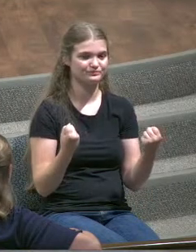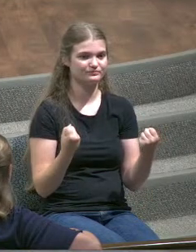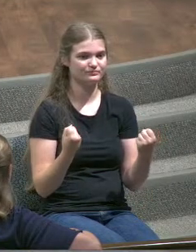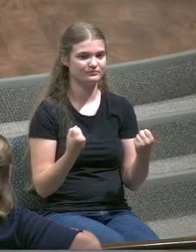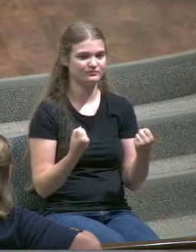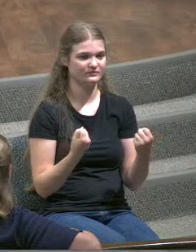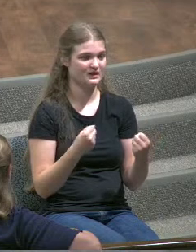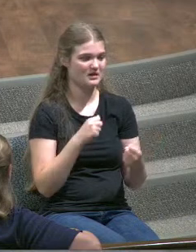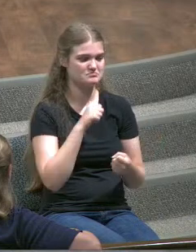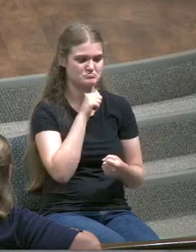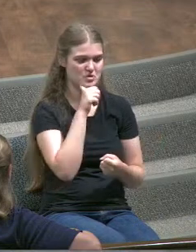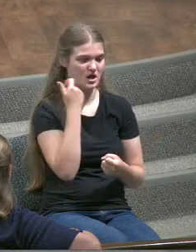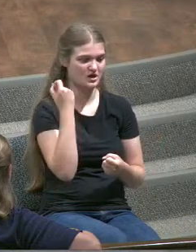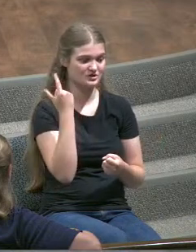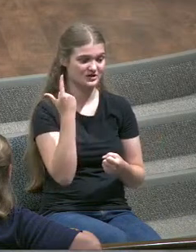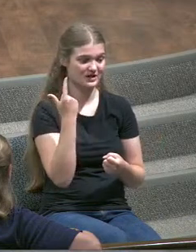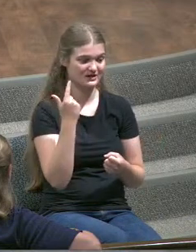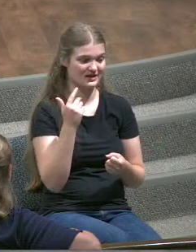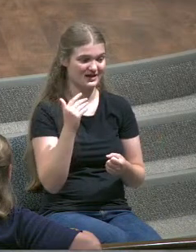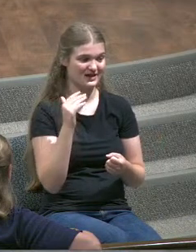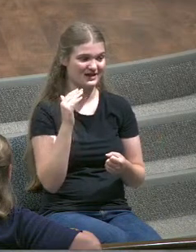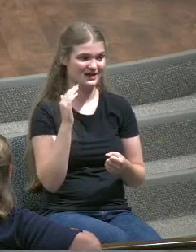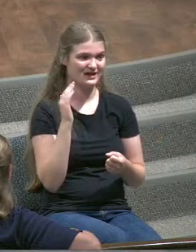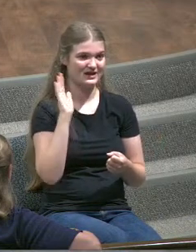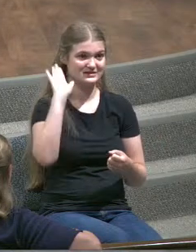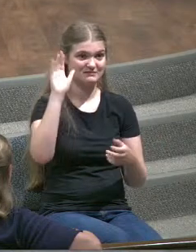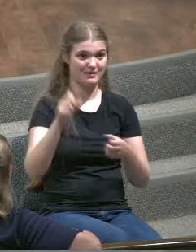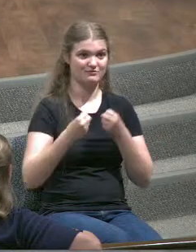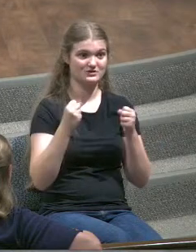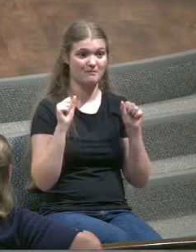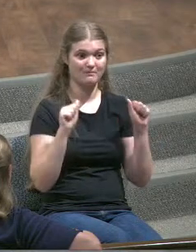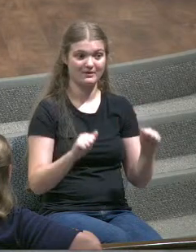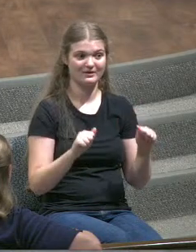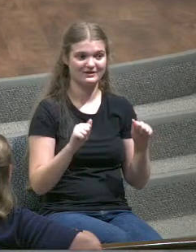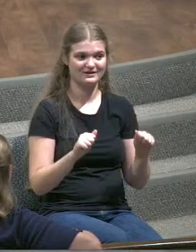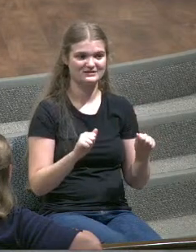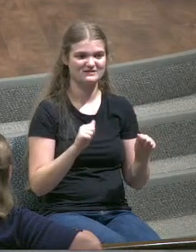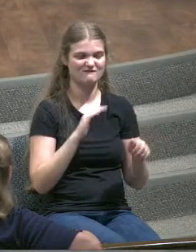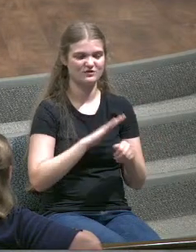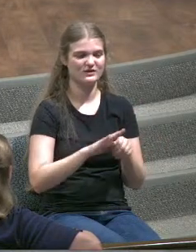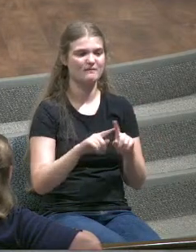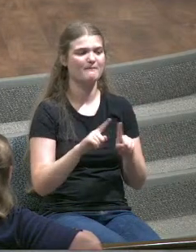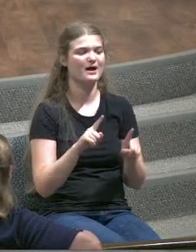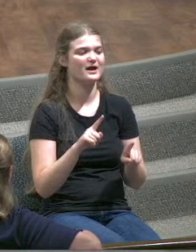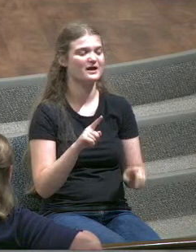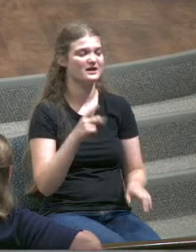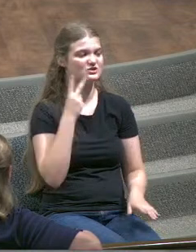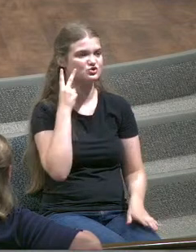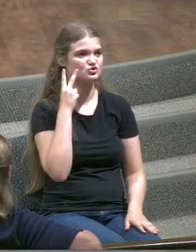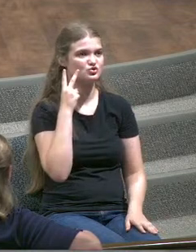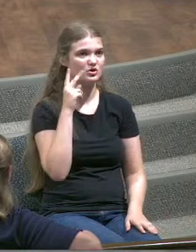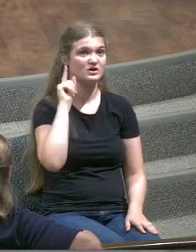what his power was capable of, but they saw him as a source of power, as a source of healing.